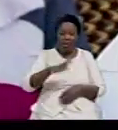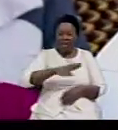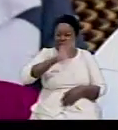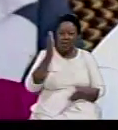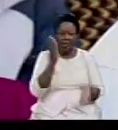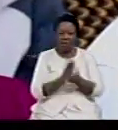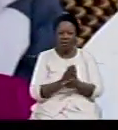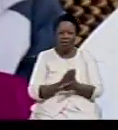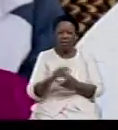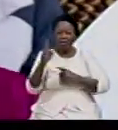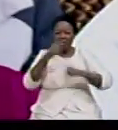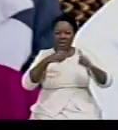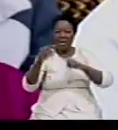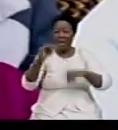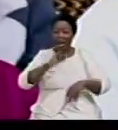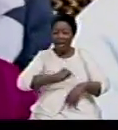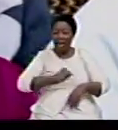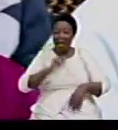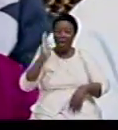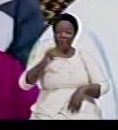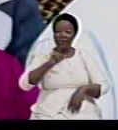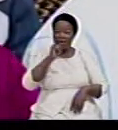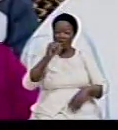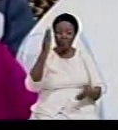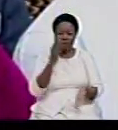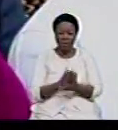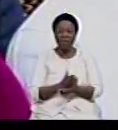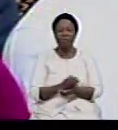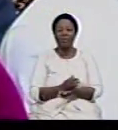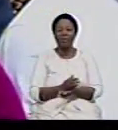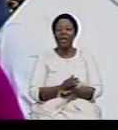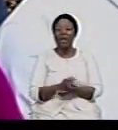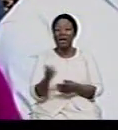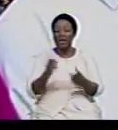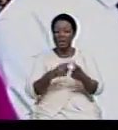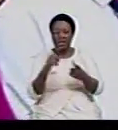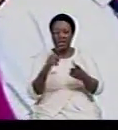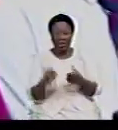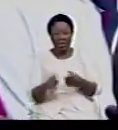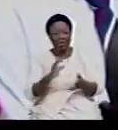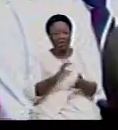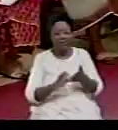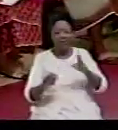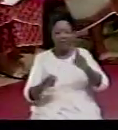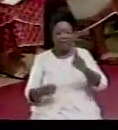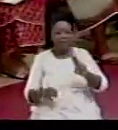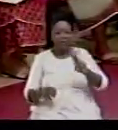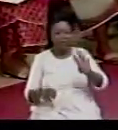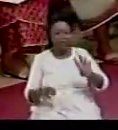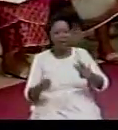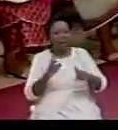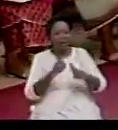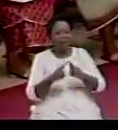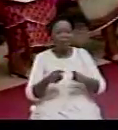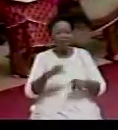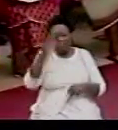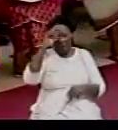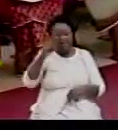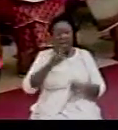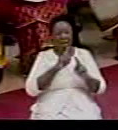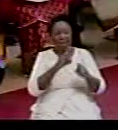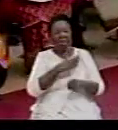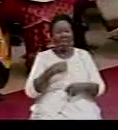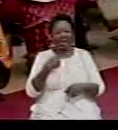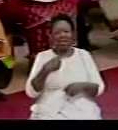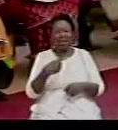at verse 24. In verse 24, but he answered and said, I am not sent but unto the